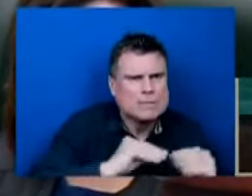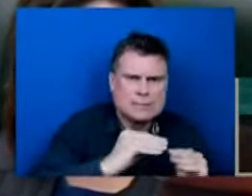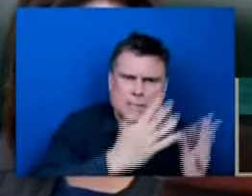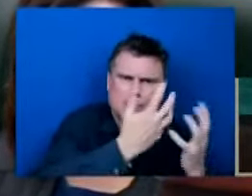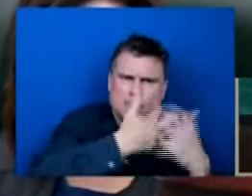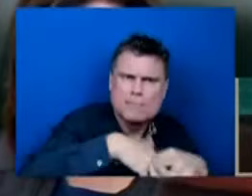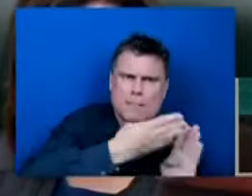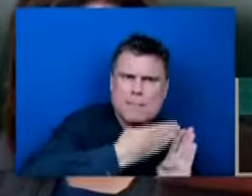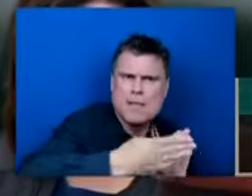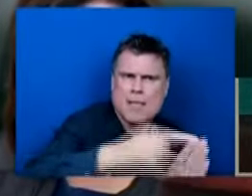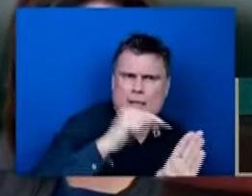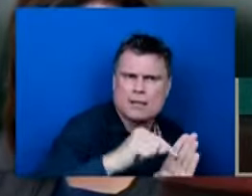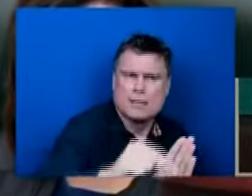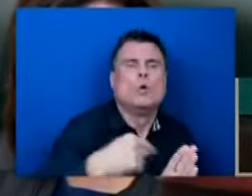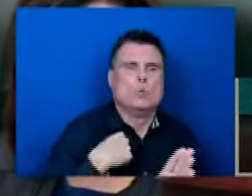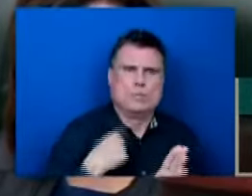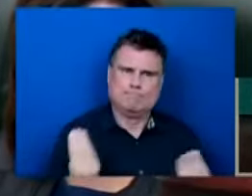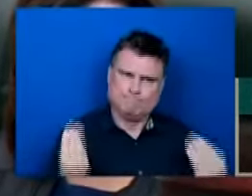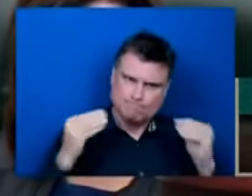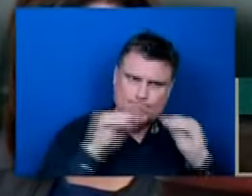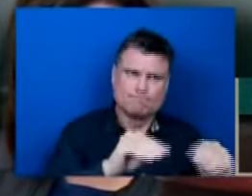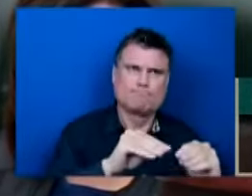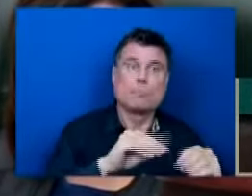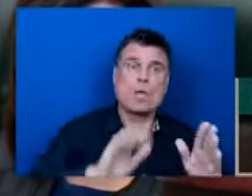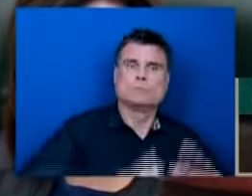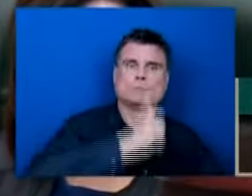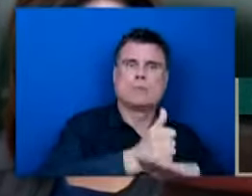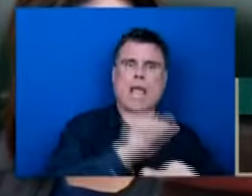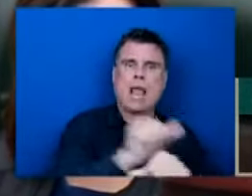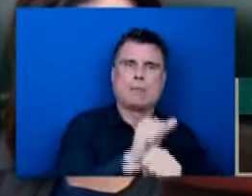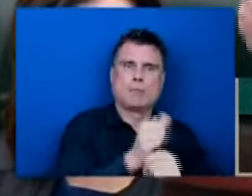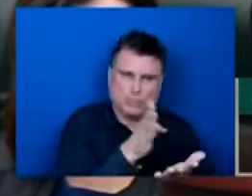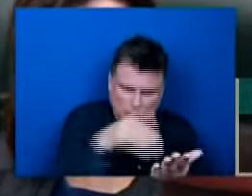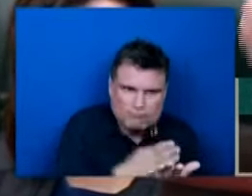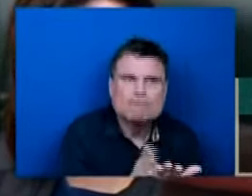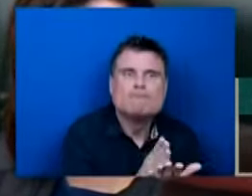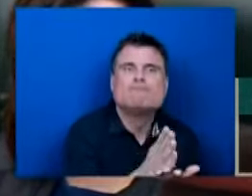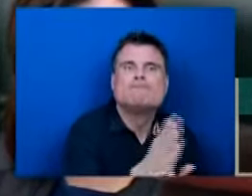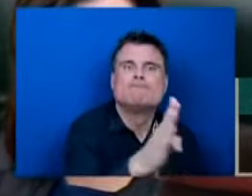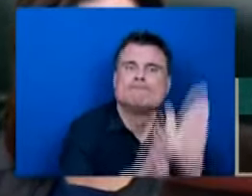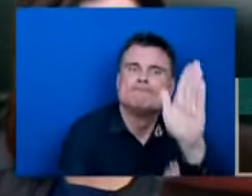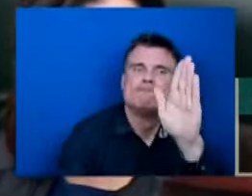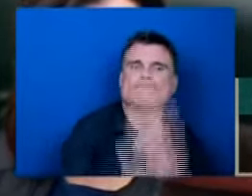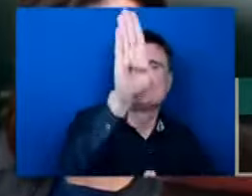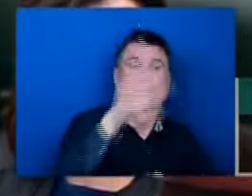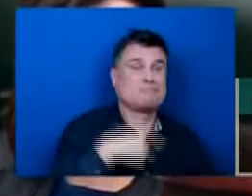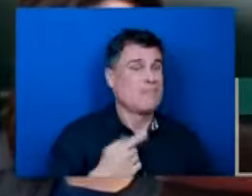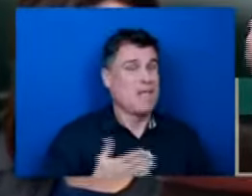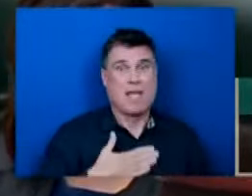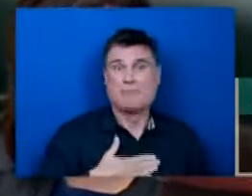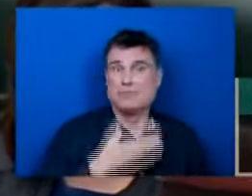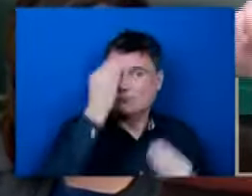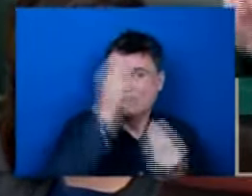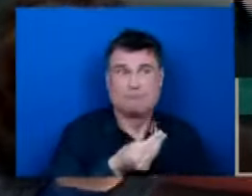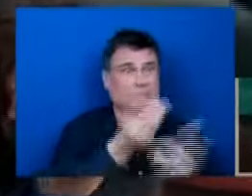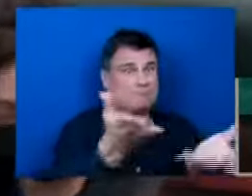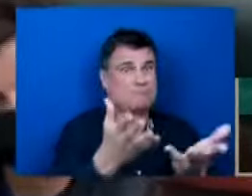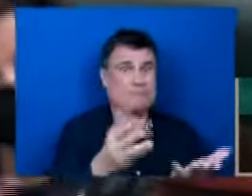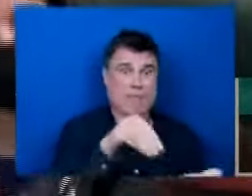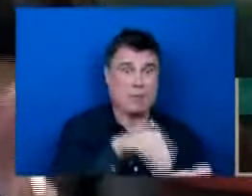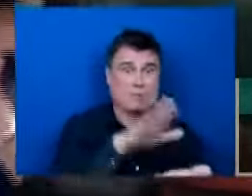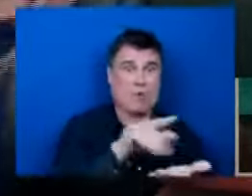and expanded fiscal capacity, and it gives me great pleasure today to present Budget 2022, a balanced